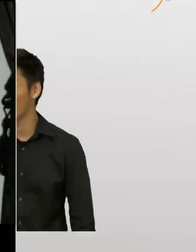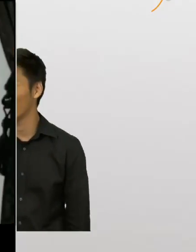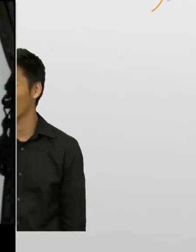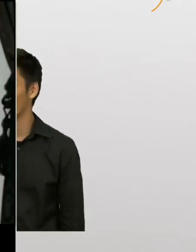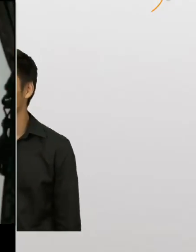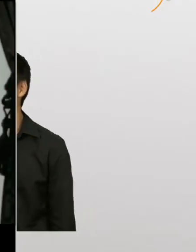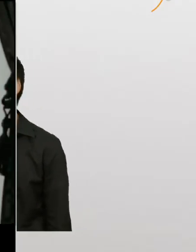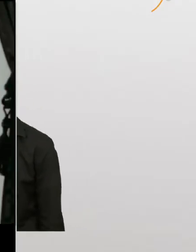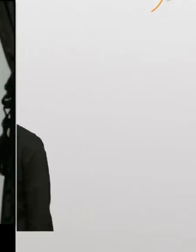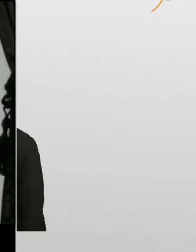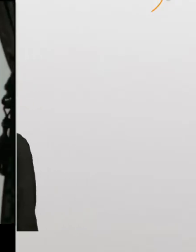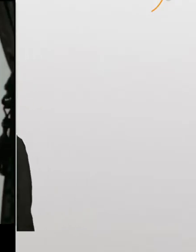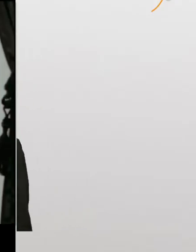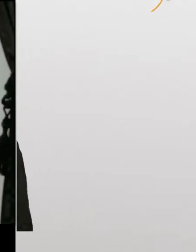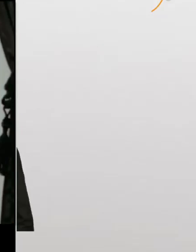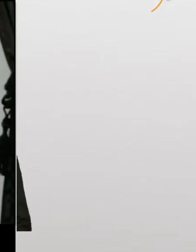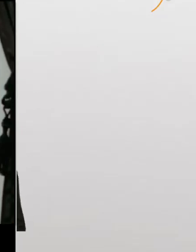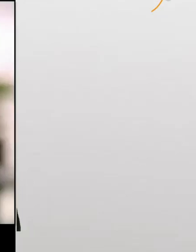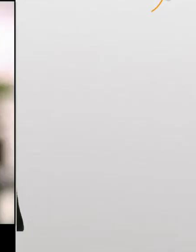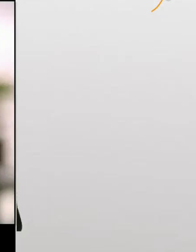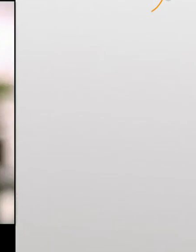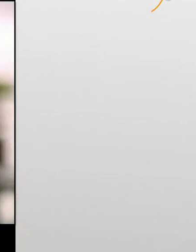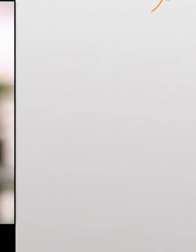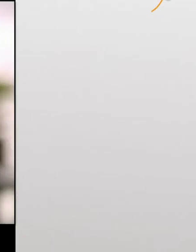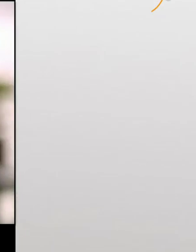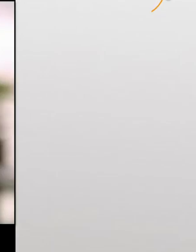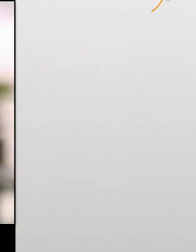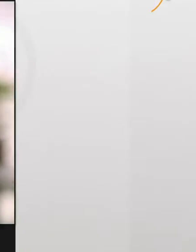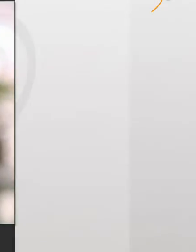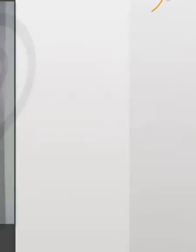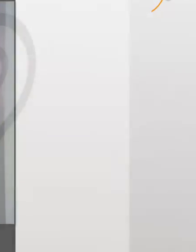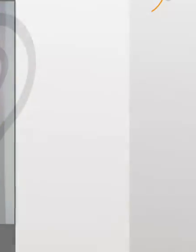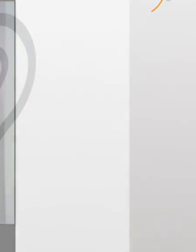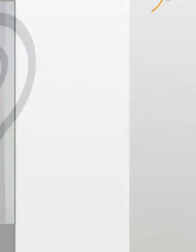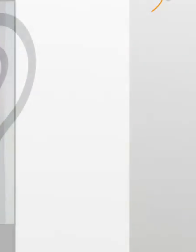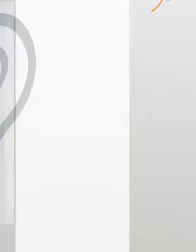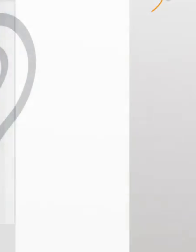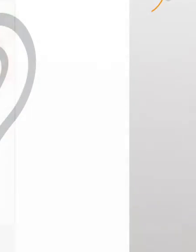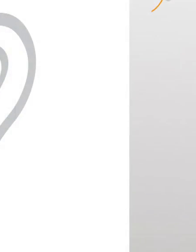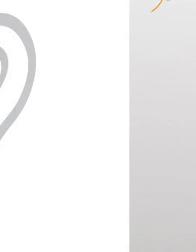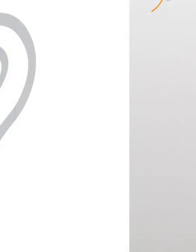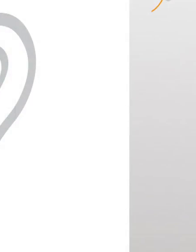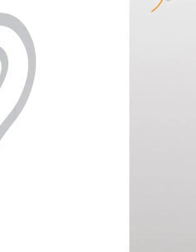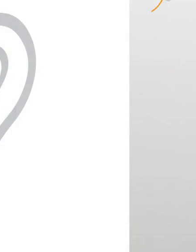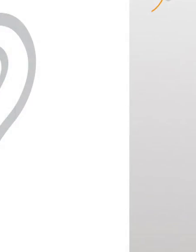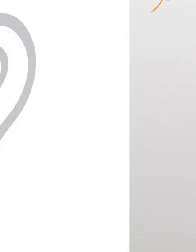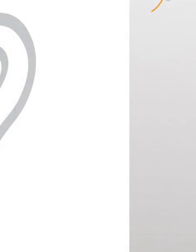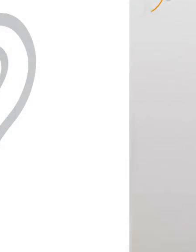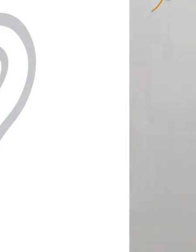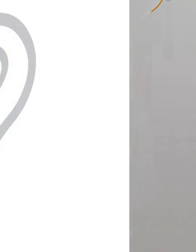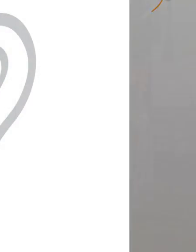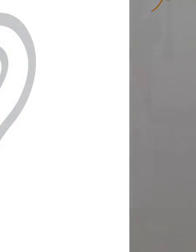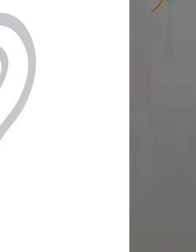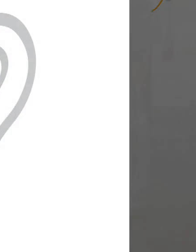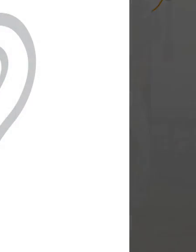They are family, but come from very different generations. I'm not so close to my grandma. We just say hello at your lunch, that's